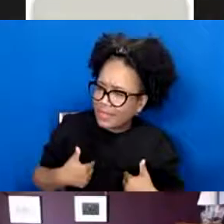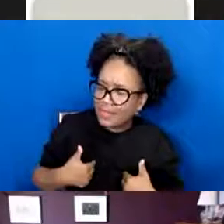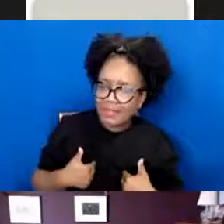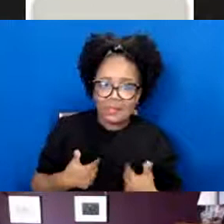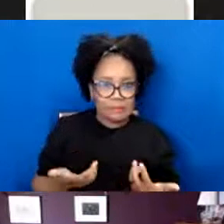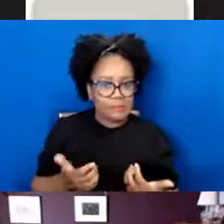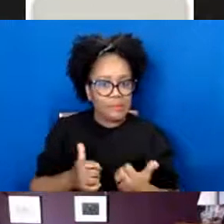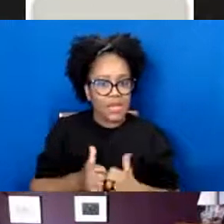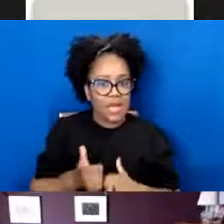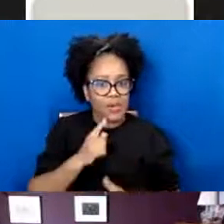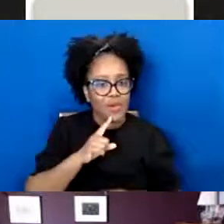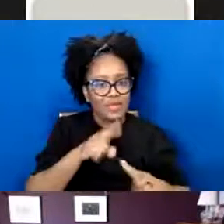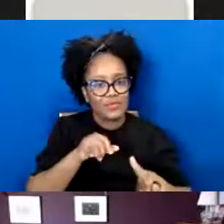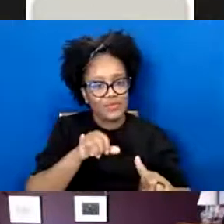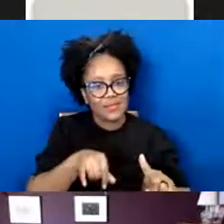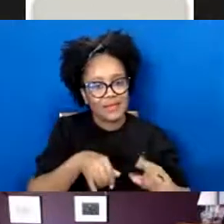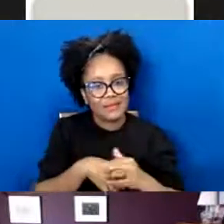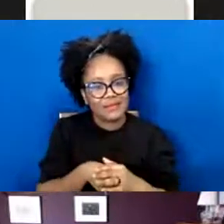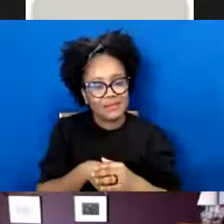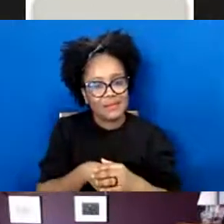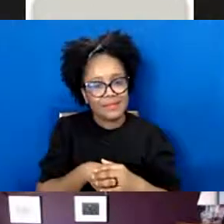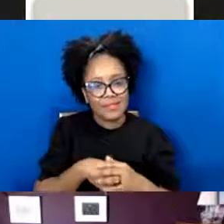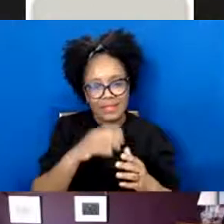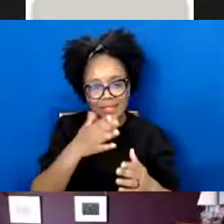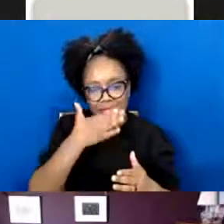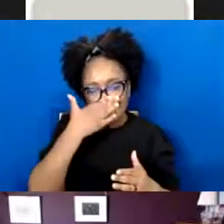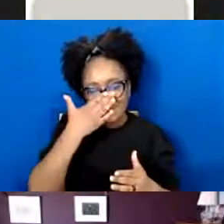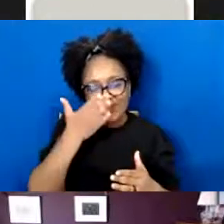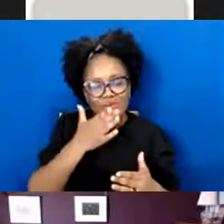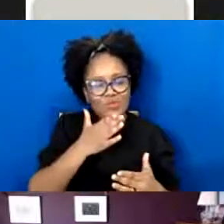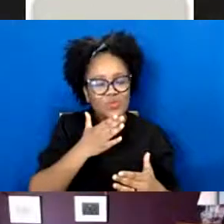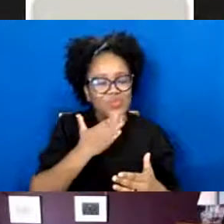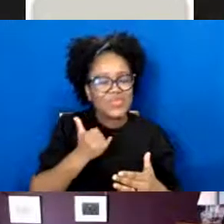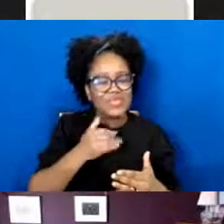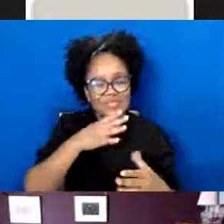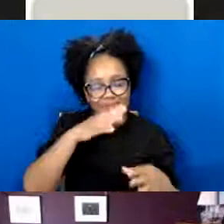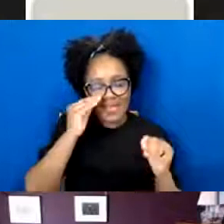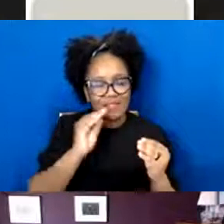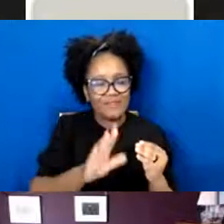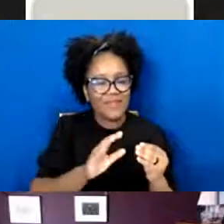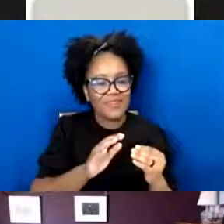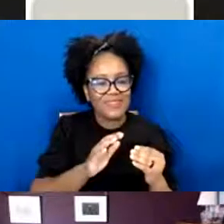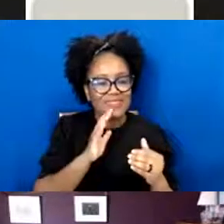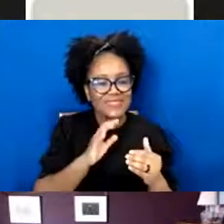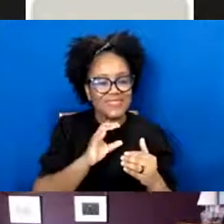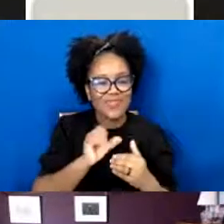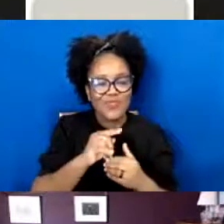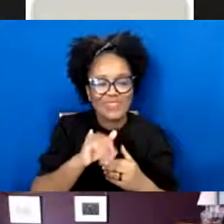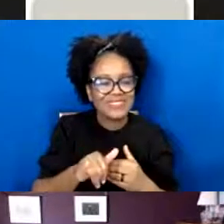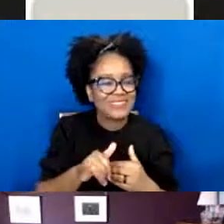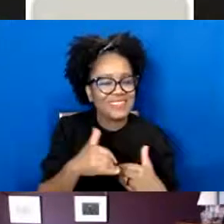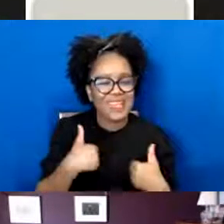her that the sweet smell of her crusty old stuffed animal or the bitter sweetness of our favorite chocolate covered pretzels weren't